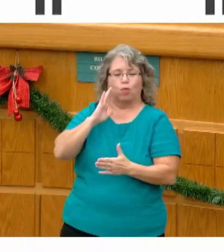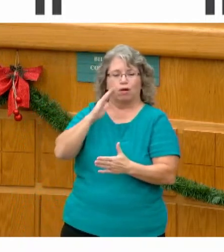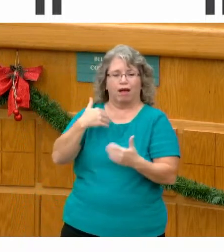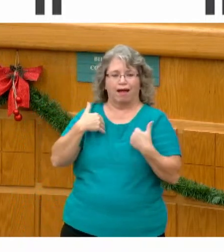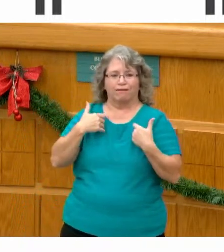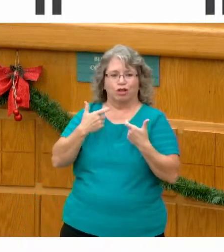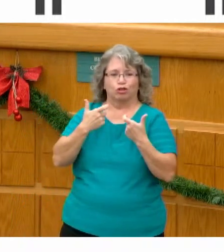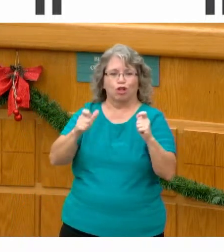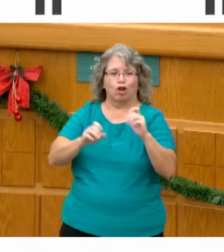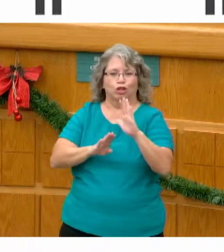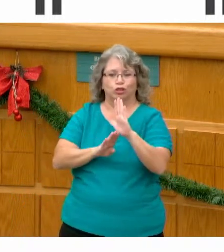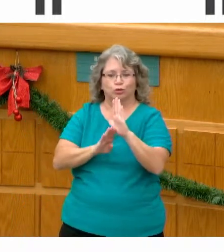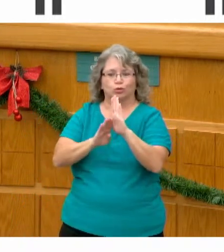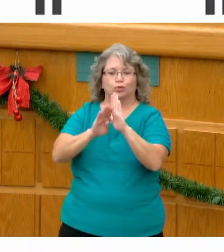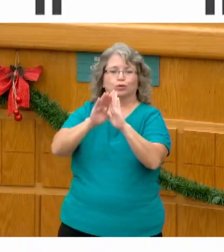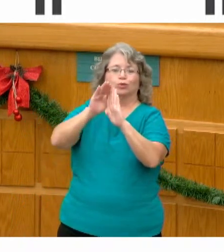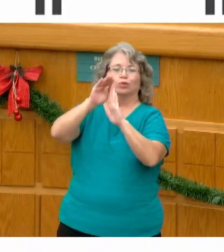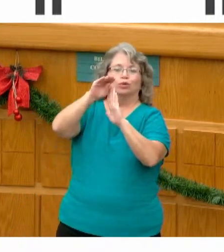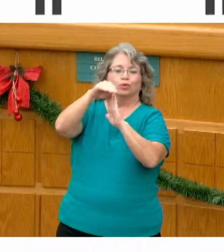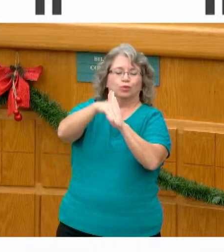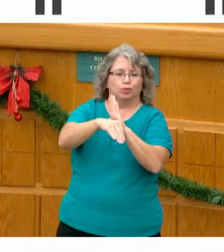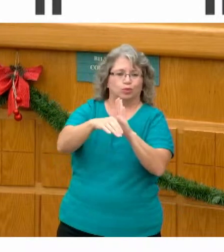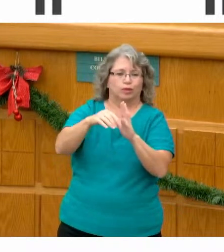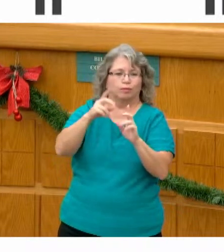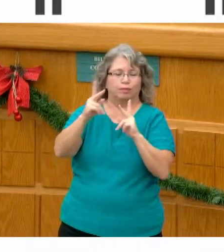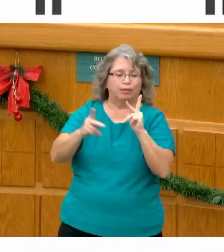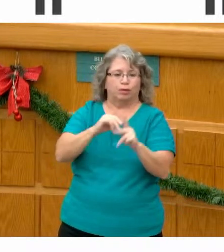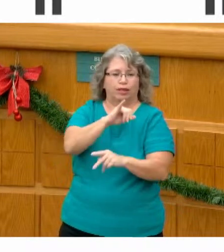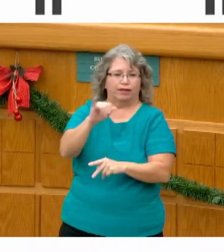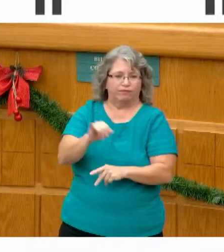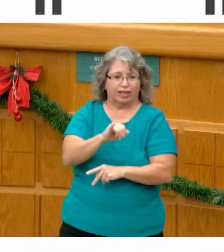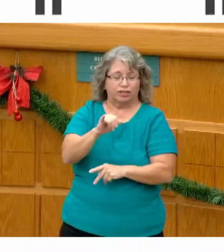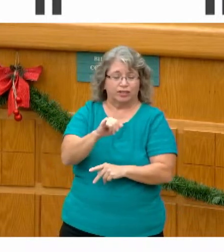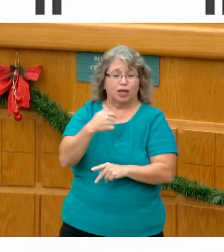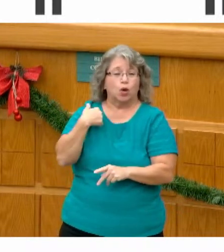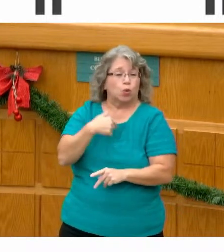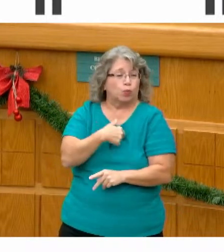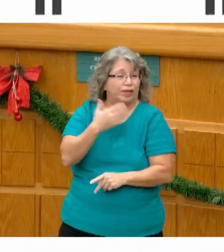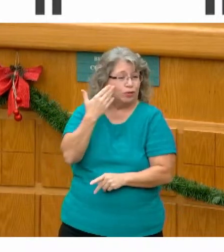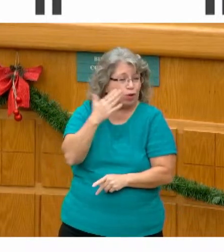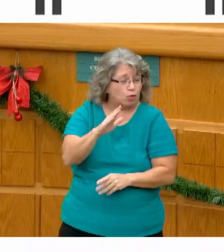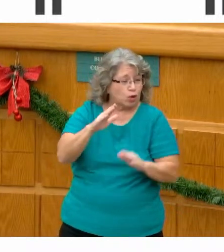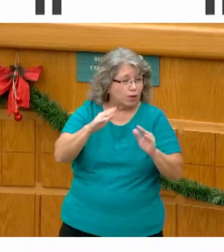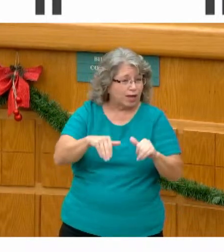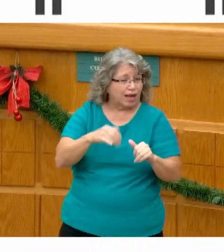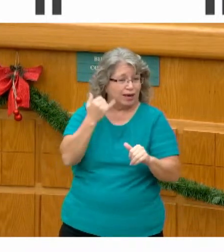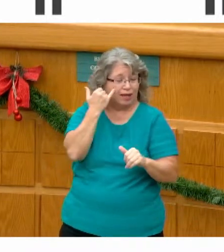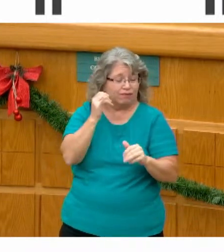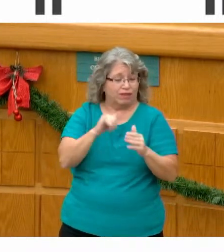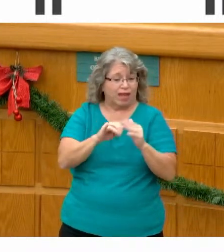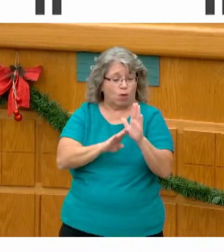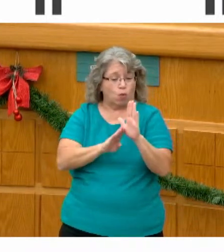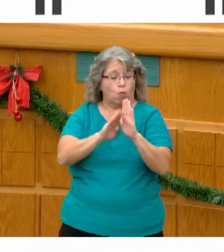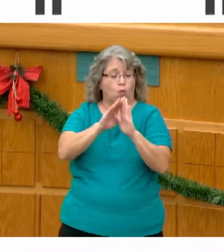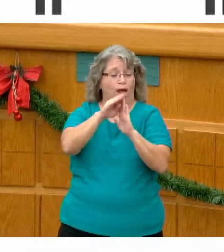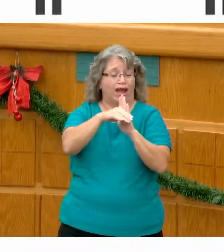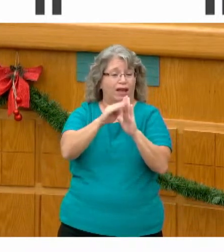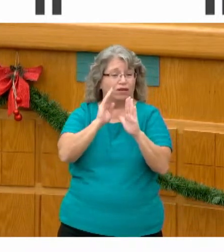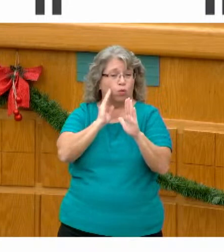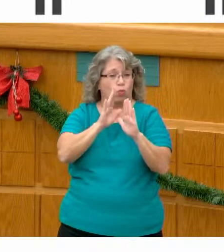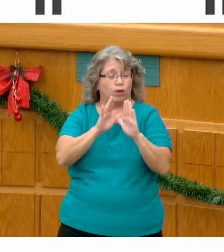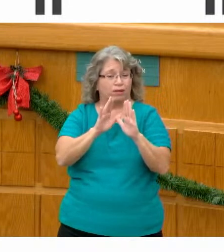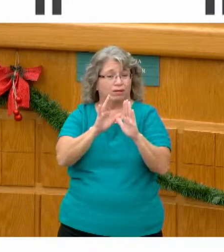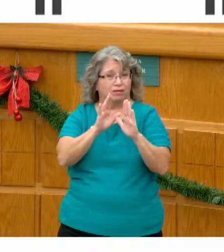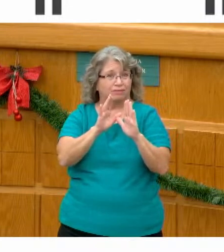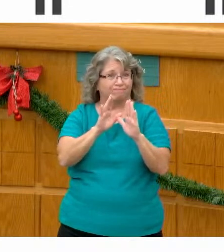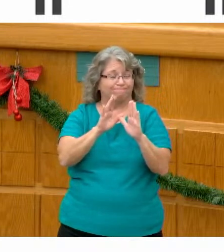of is if that large wave of infections is going to hit our hospitals or if it will hopefully miss them. So that's what